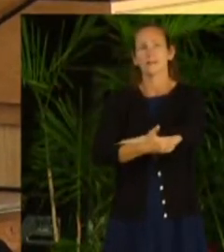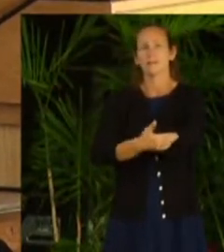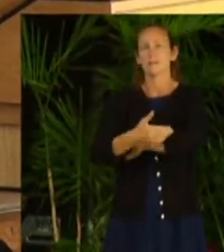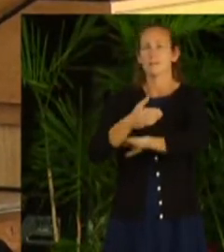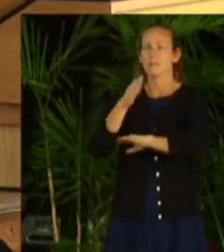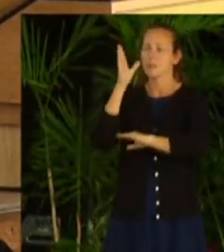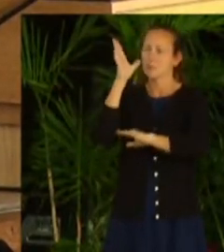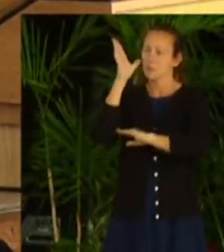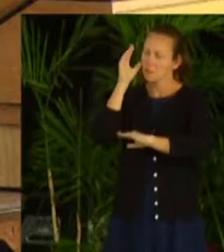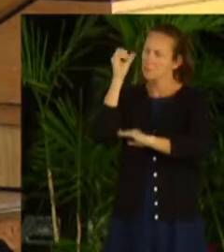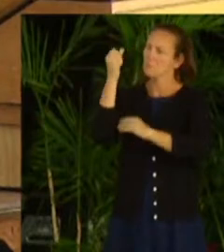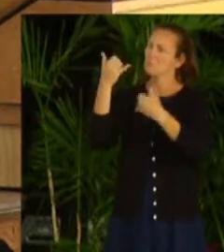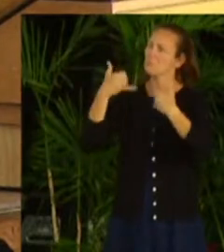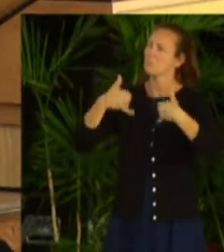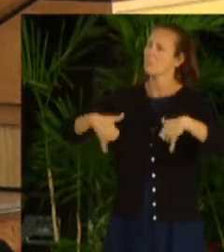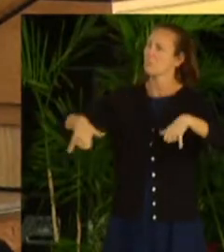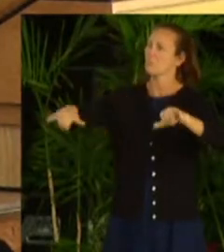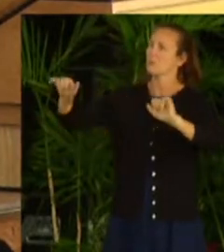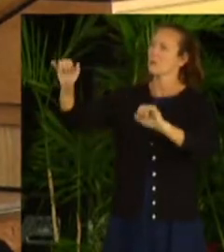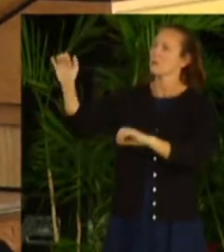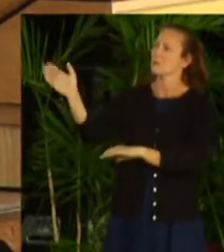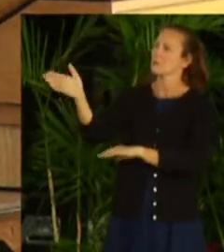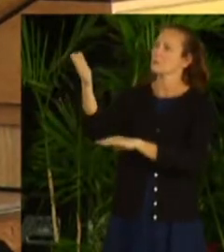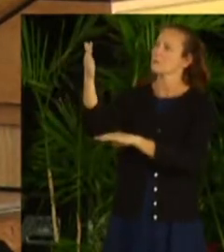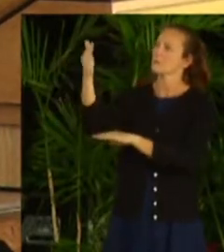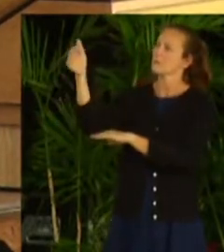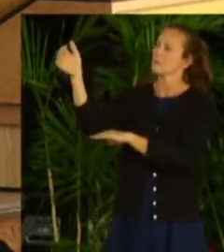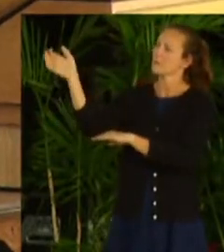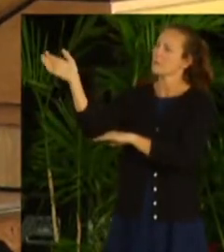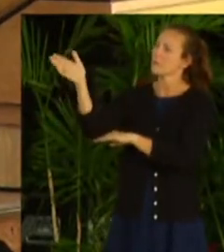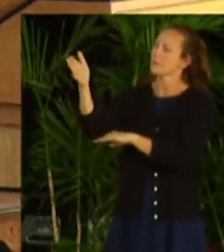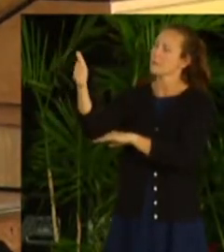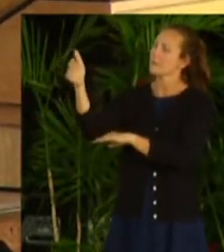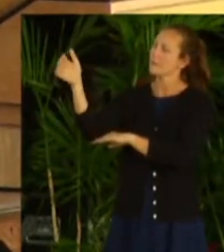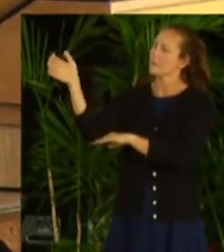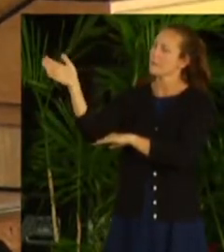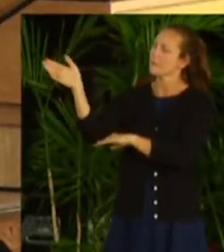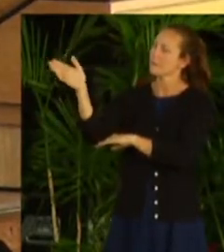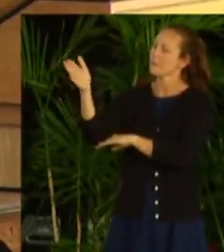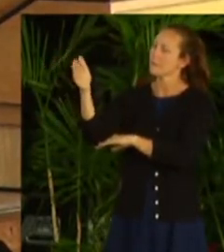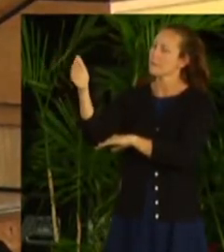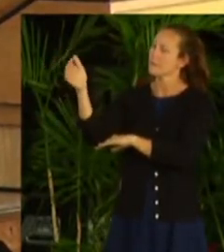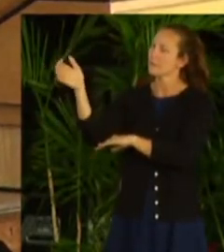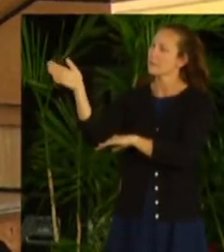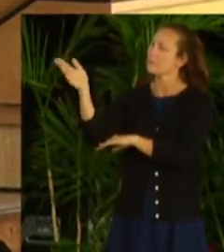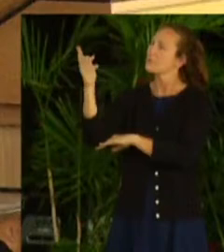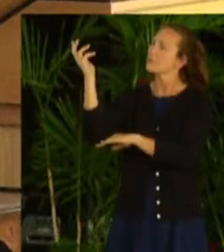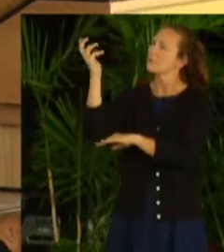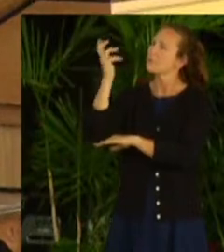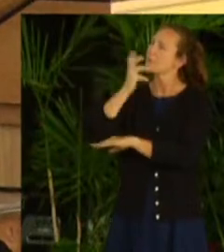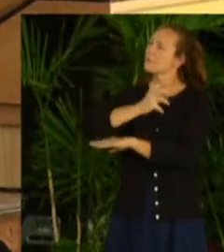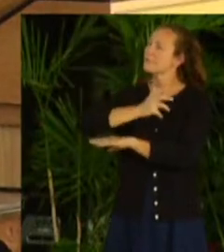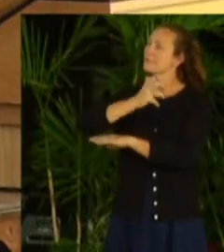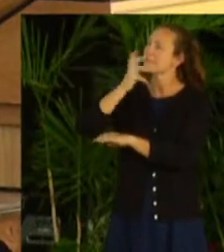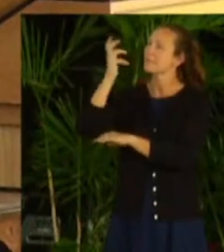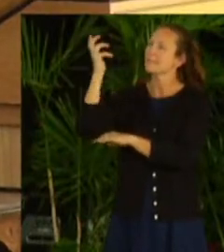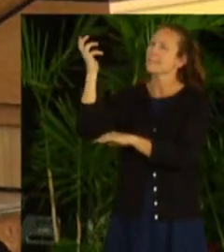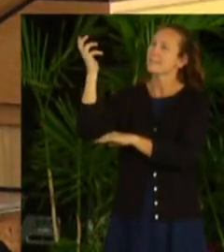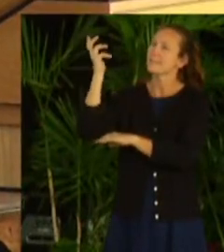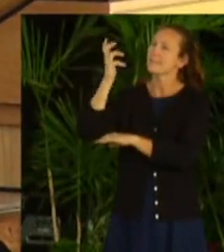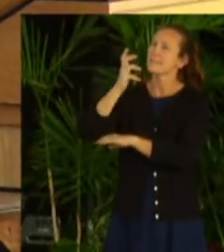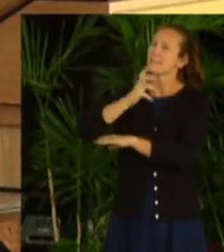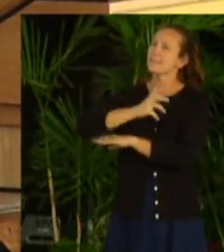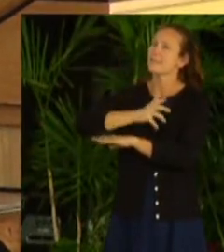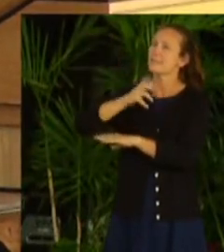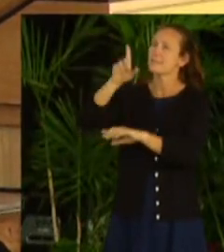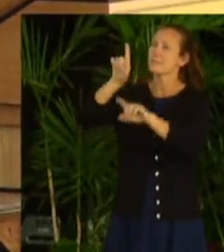night that our flag was still there. Oh,